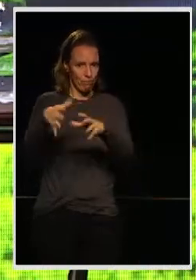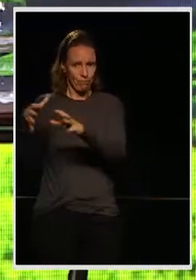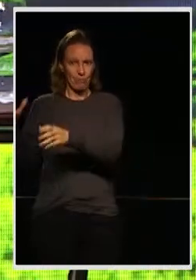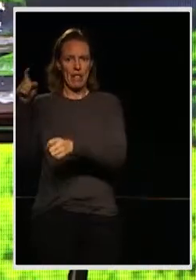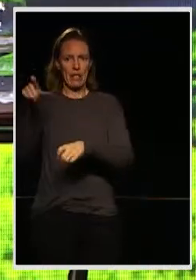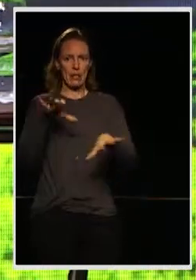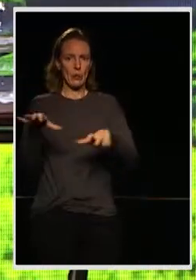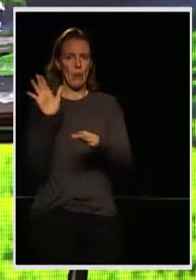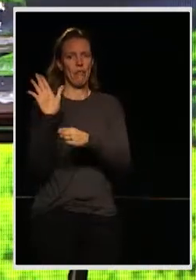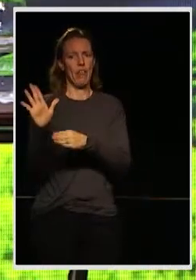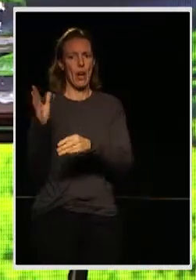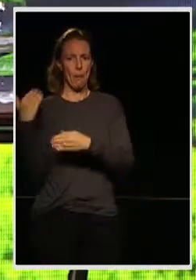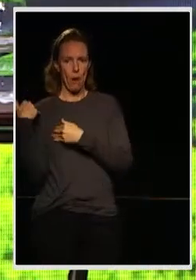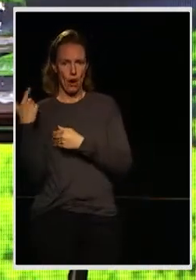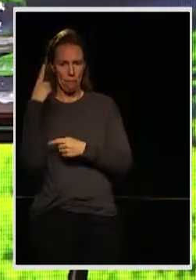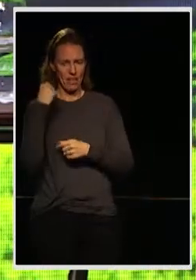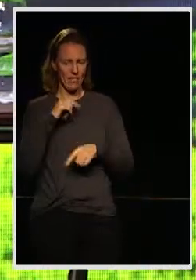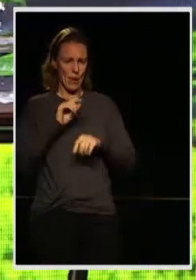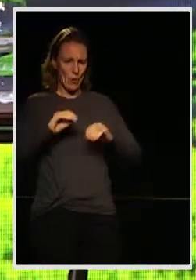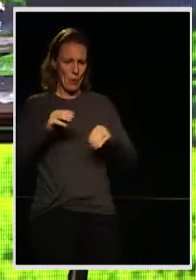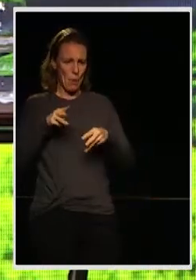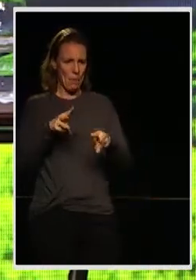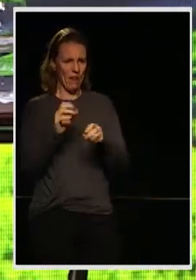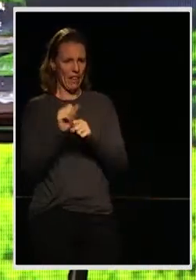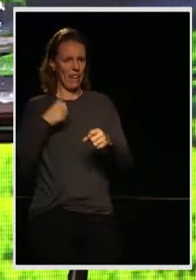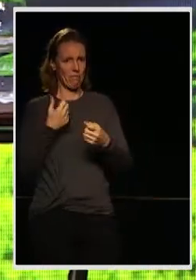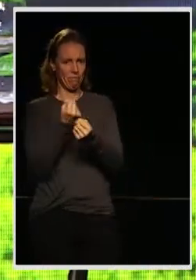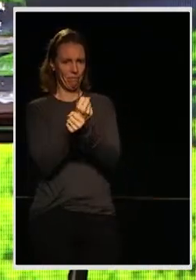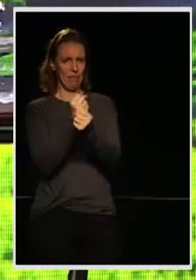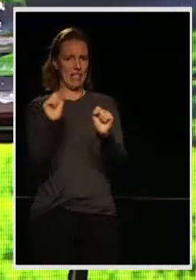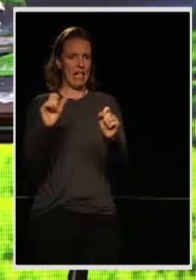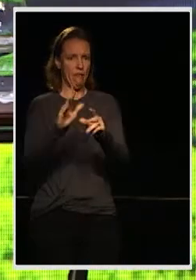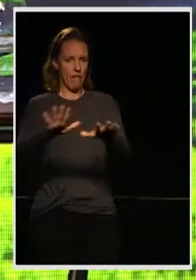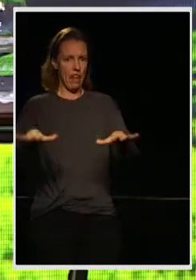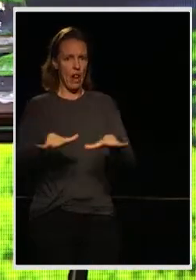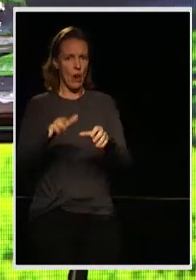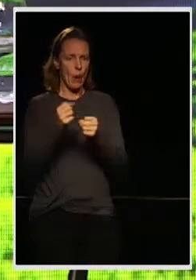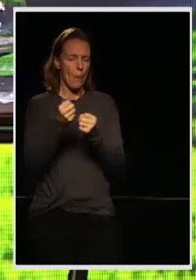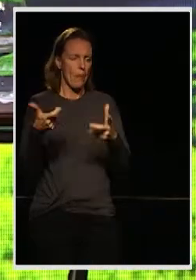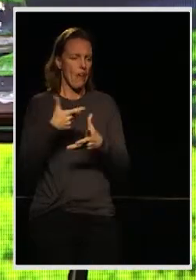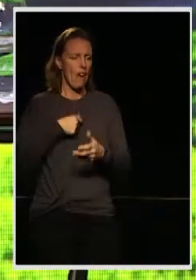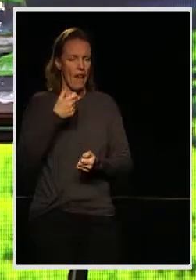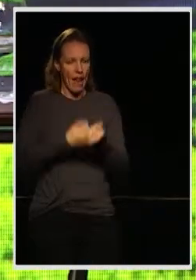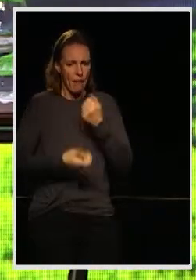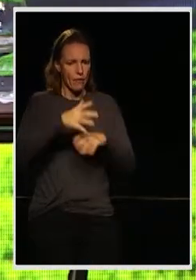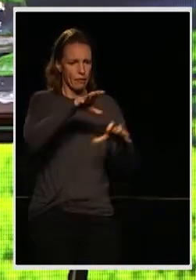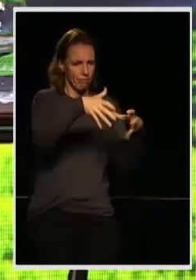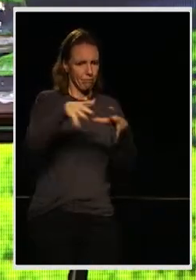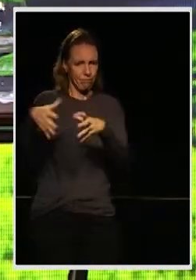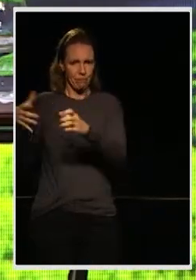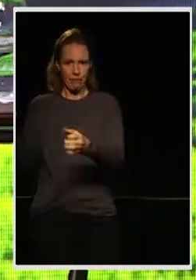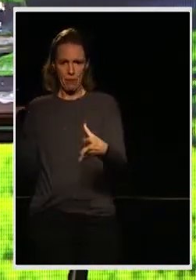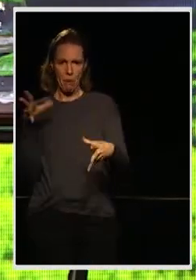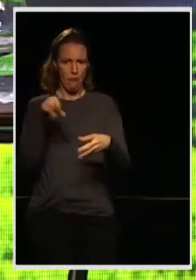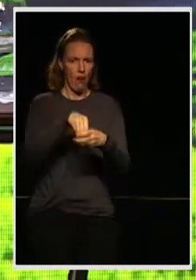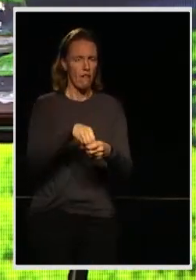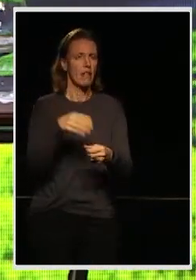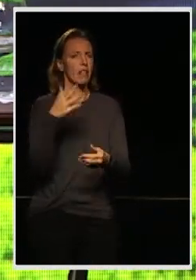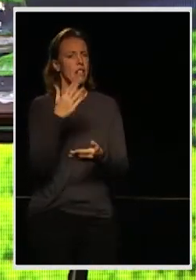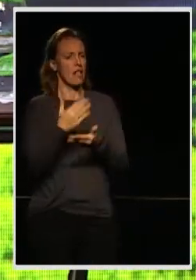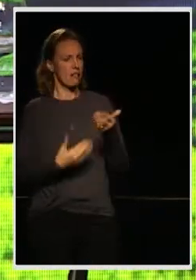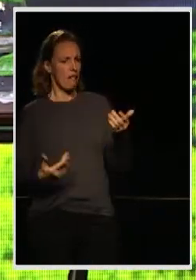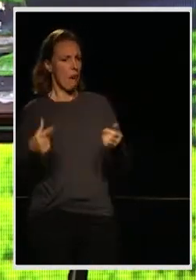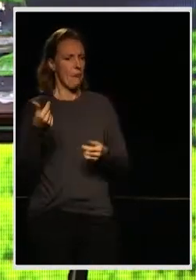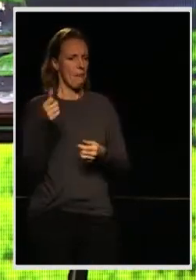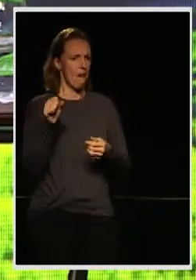just no way we can get to a safe zone without every sector being engaged and reducing those greenhouse gas emissions. And some gases we